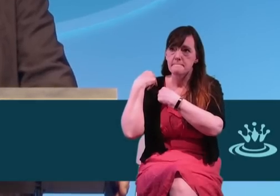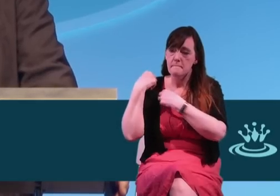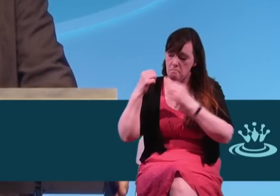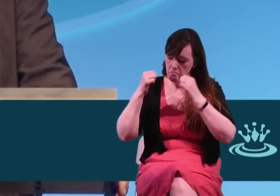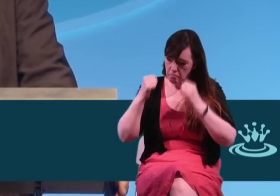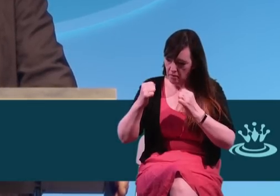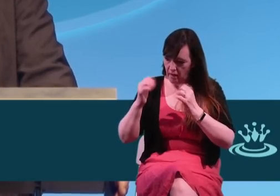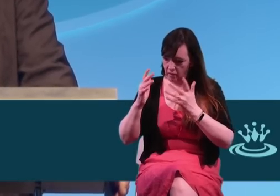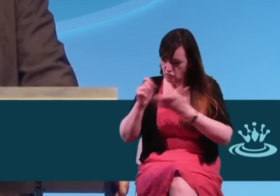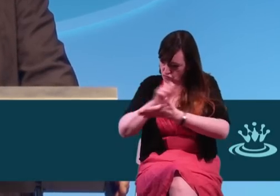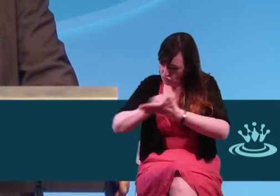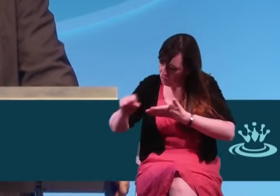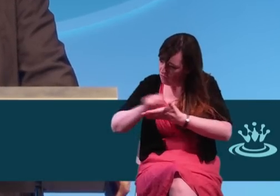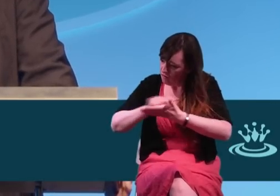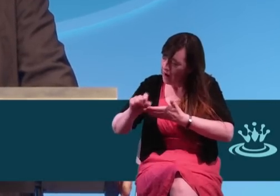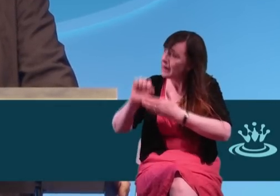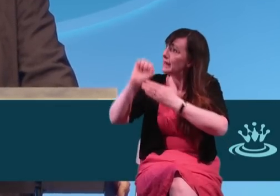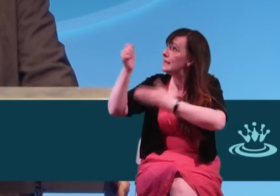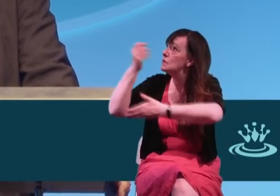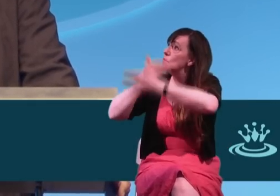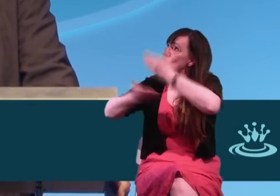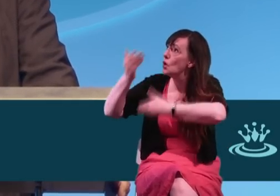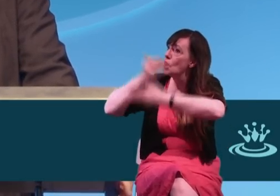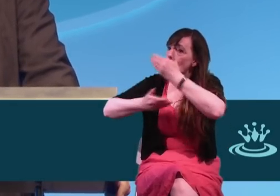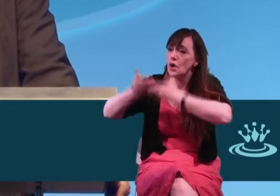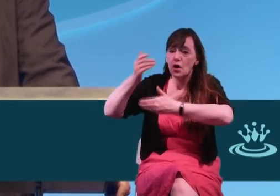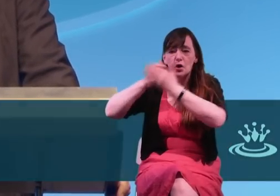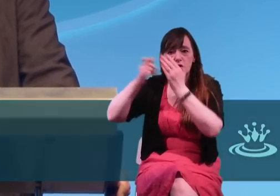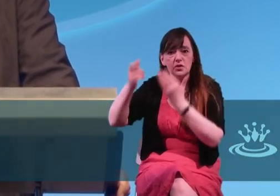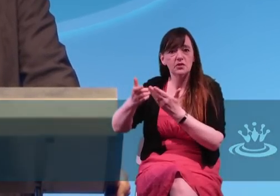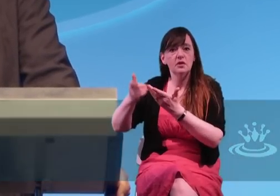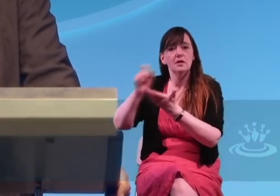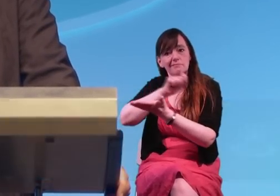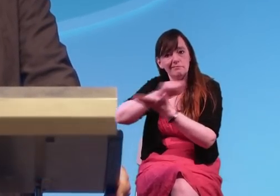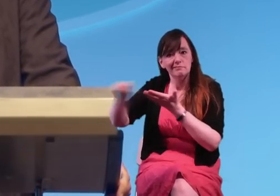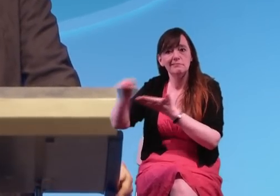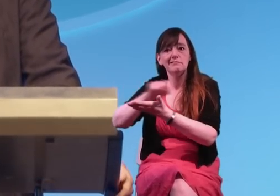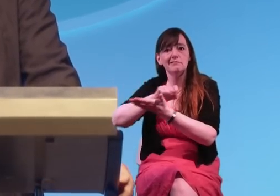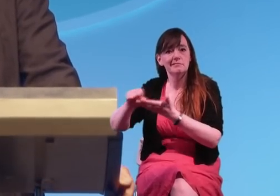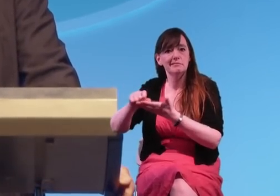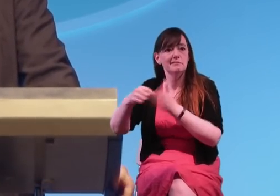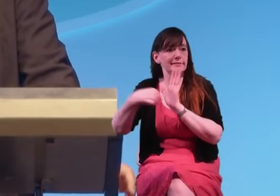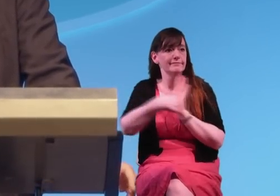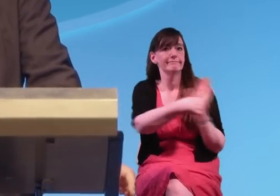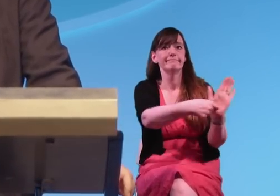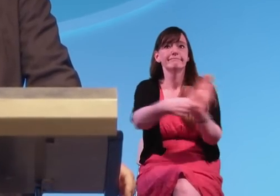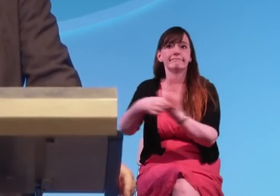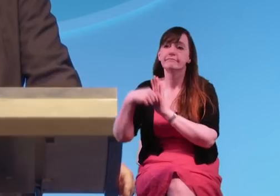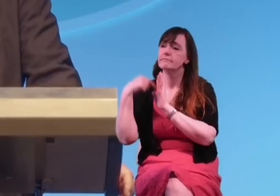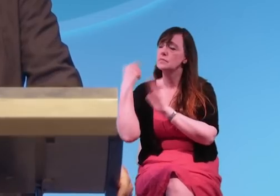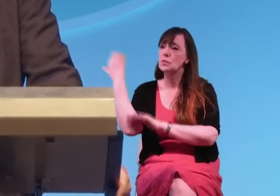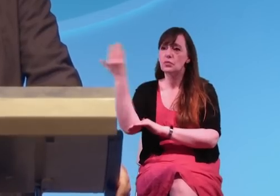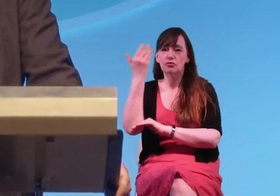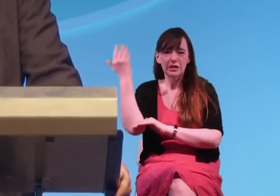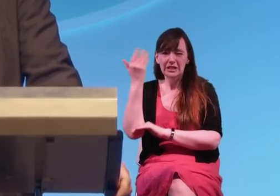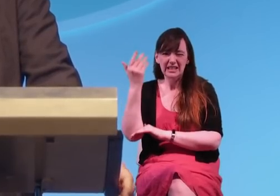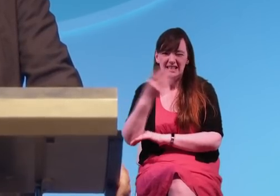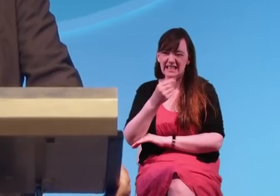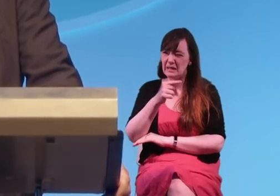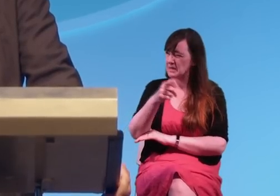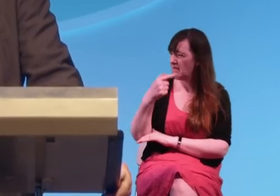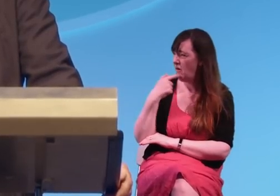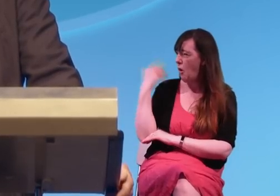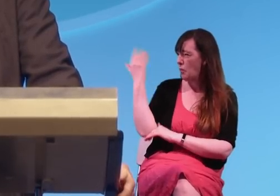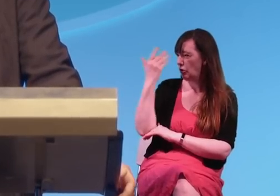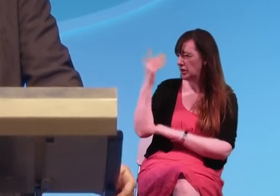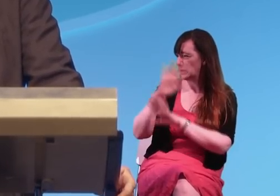write down what is the very word of God. He preaches. And people always say, well, he was preaching, but he wasn't teaching, or he was teaching,